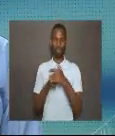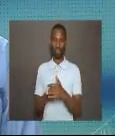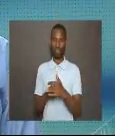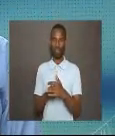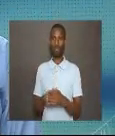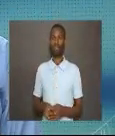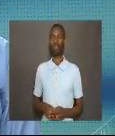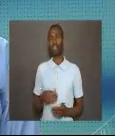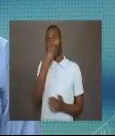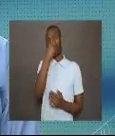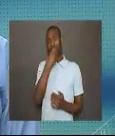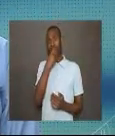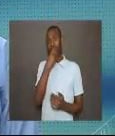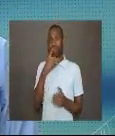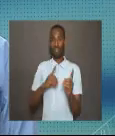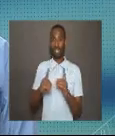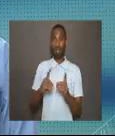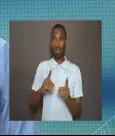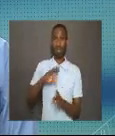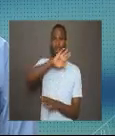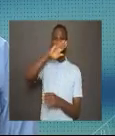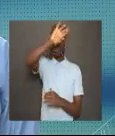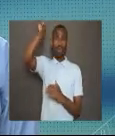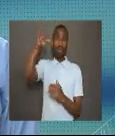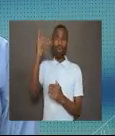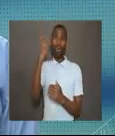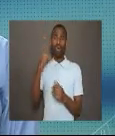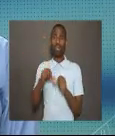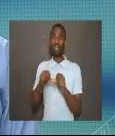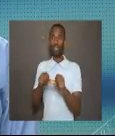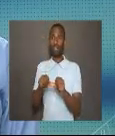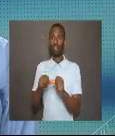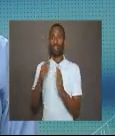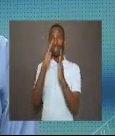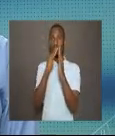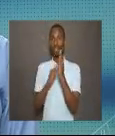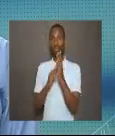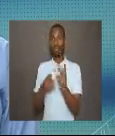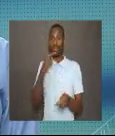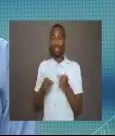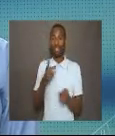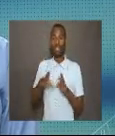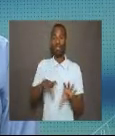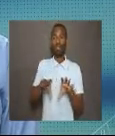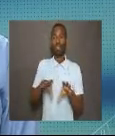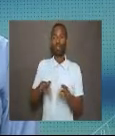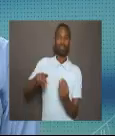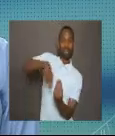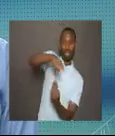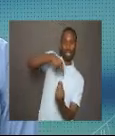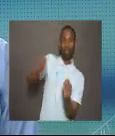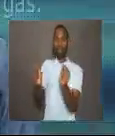In thermodynamics, we are always studying a system in relation to its